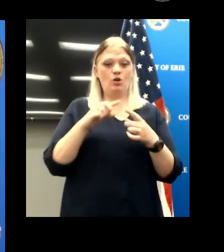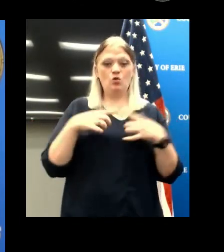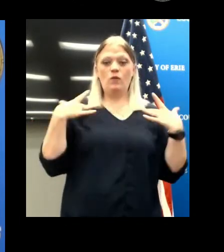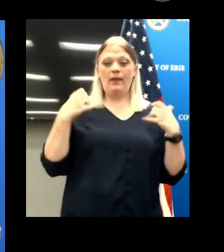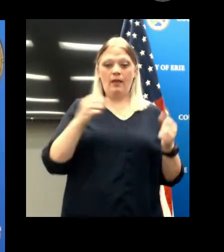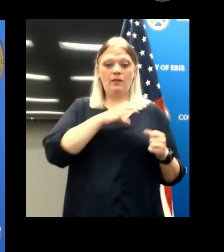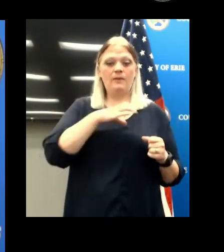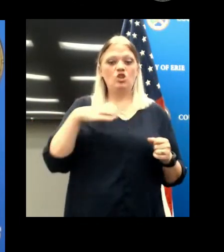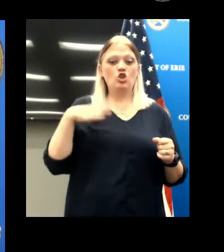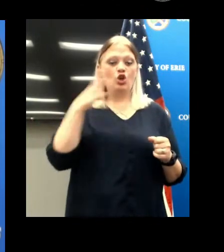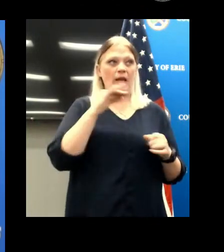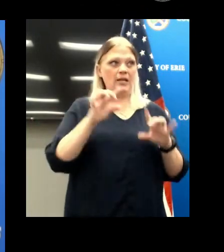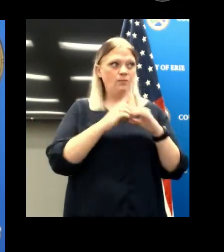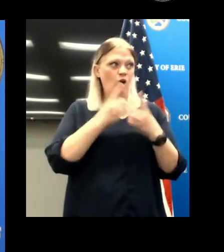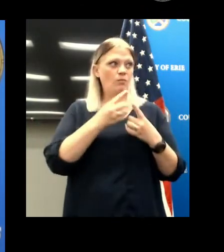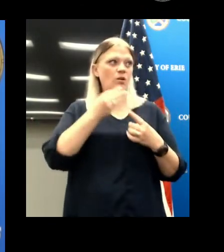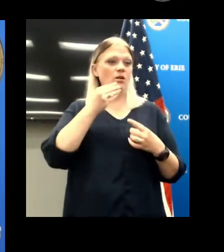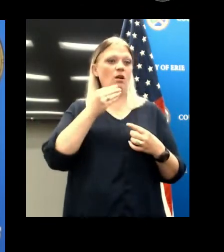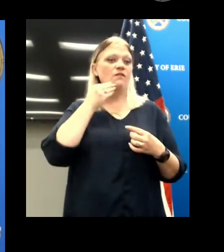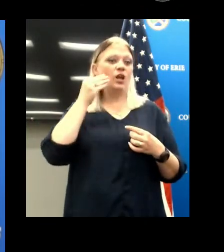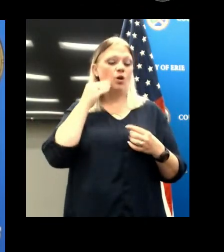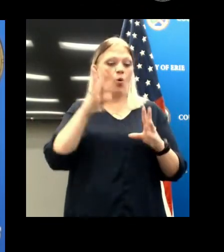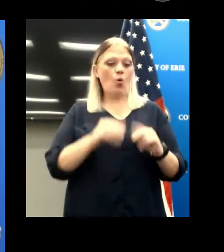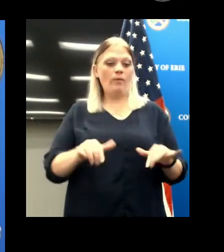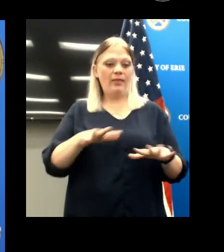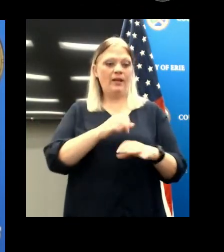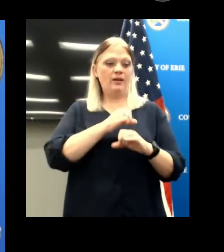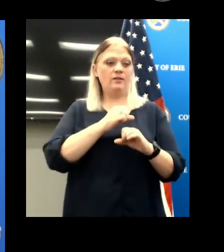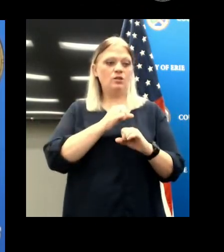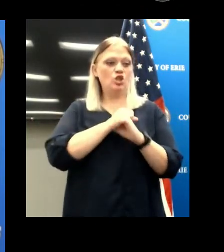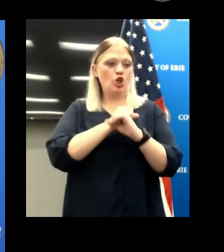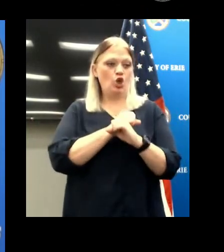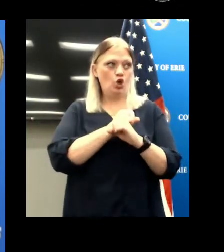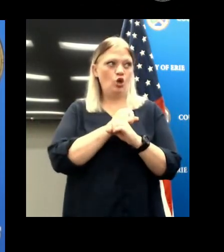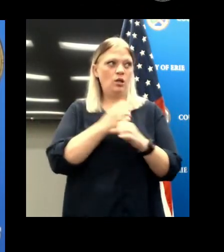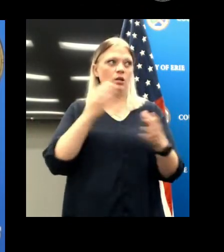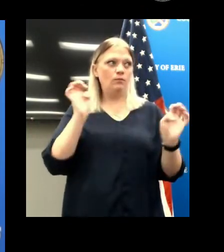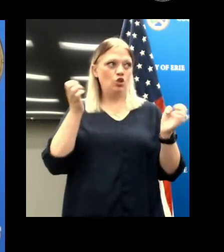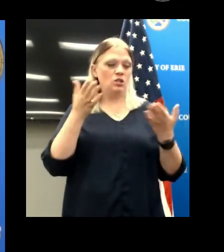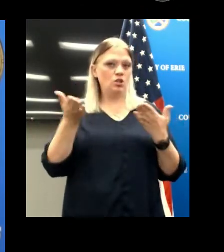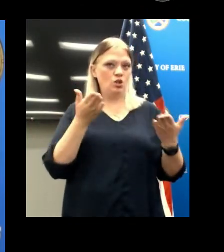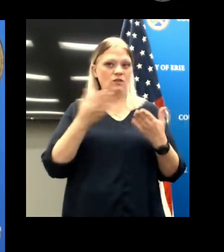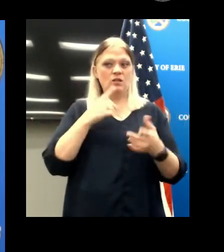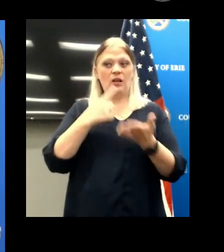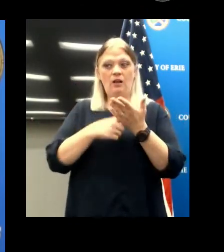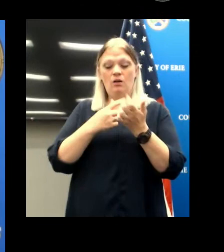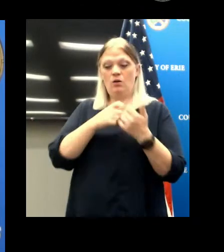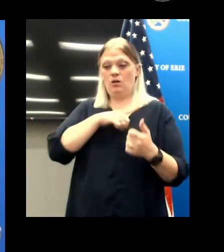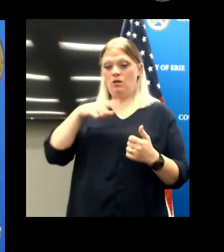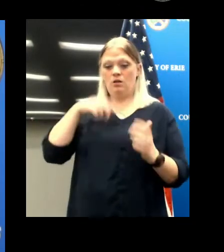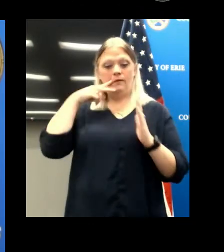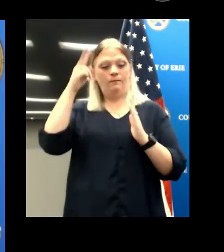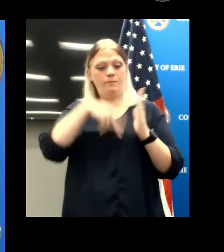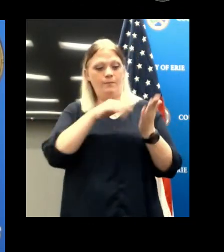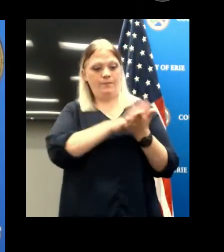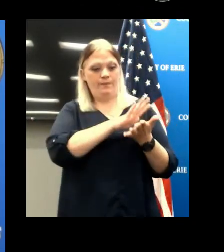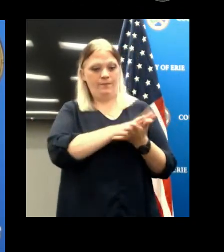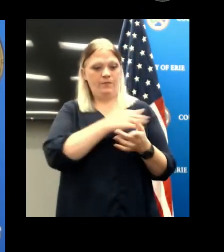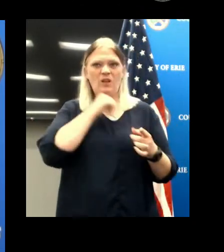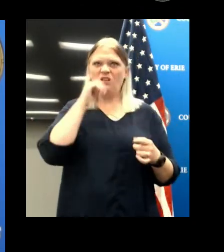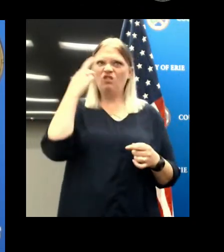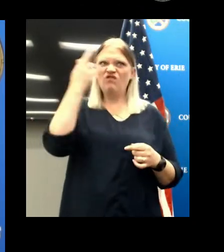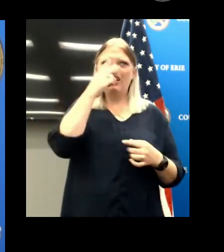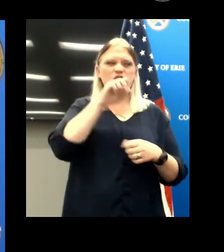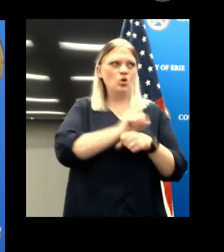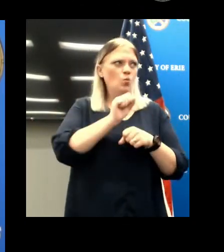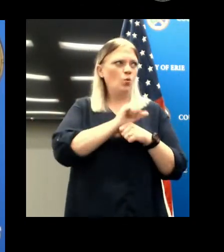the Department of Homeland Security and Emergency Services Commissioner, and I did talk to one legislator who looked at that documentation and said, I didn't realize you guys